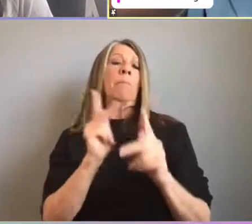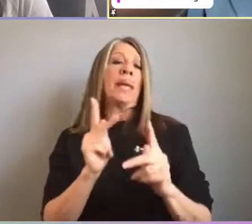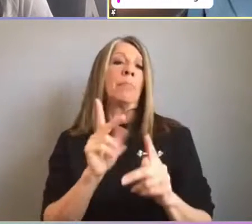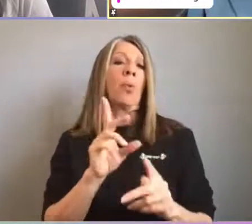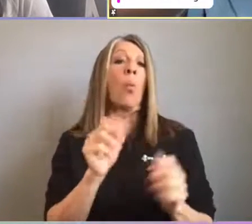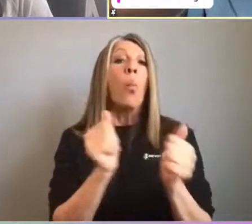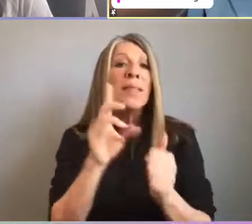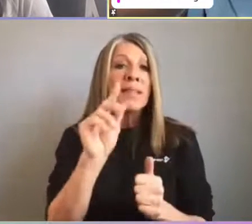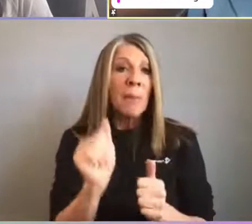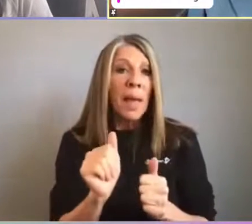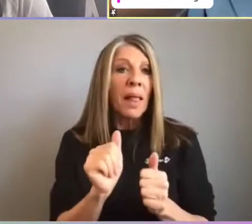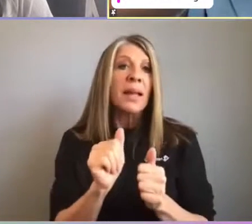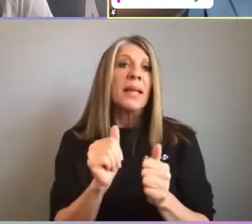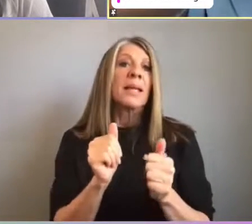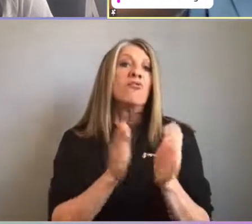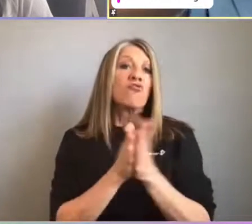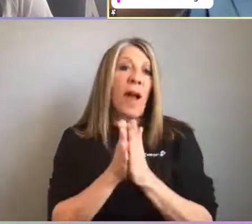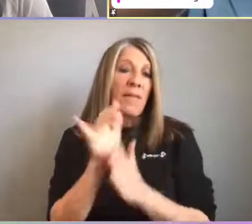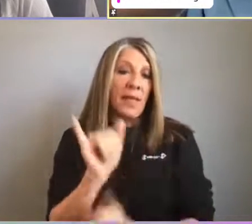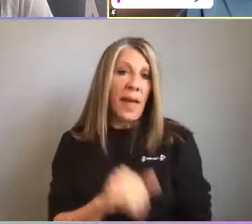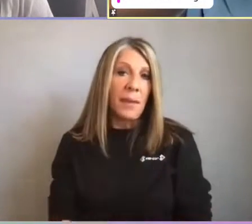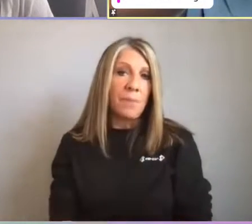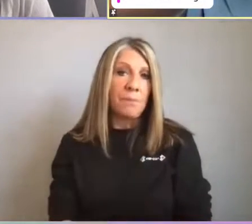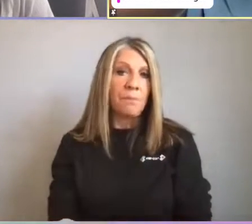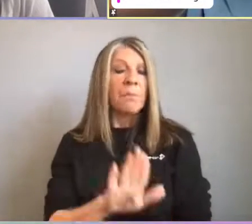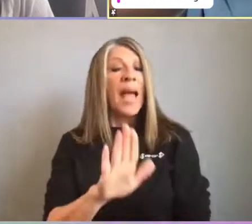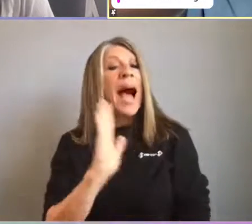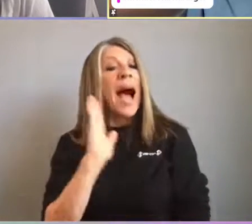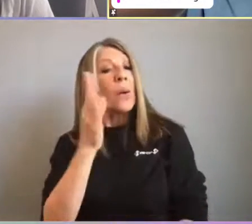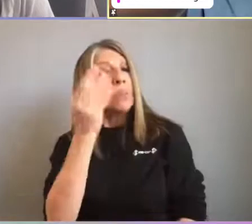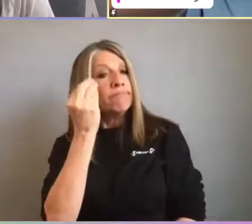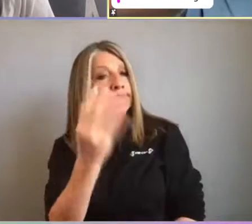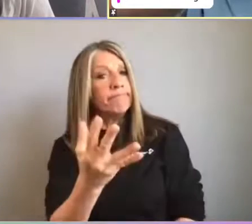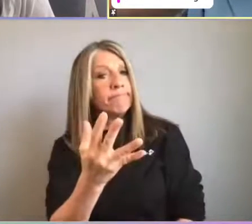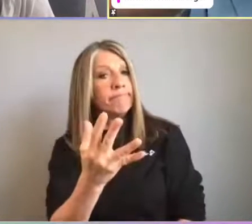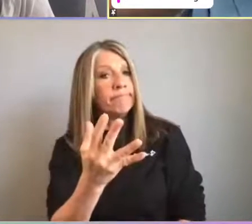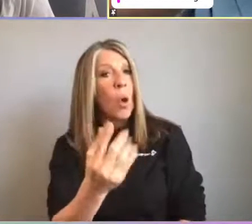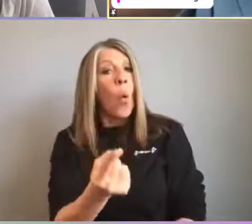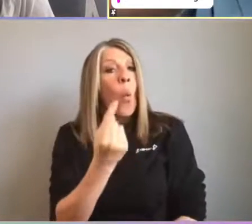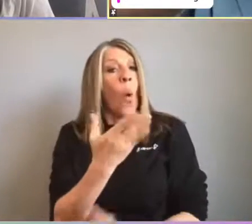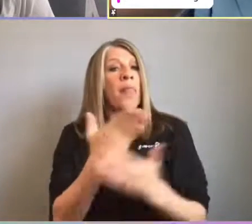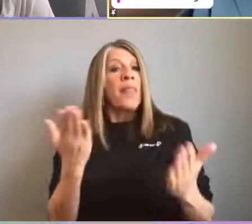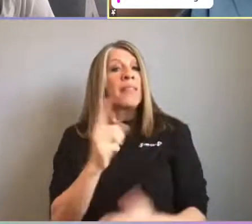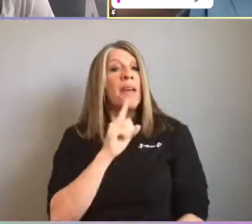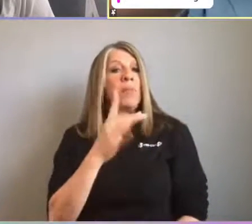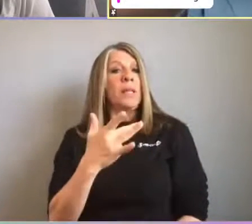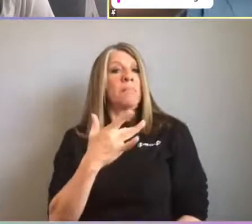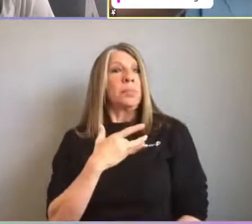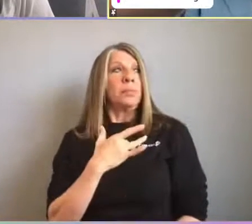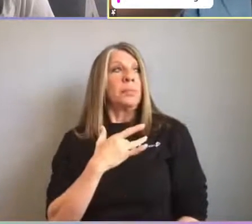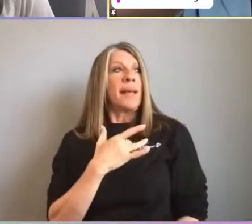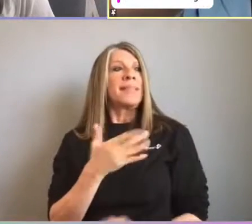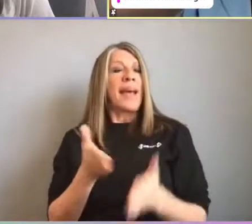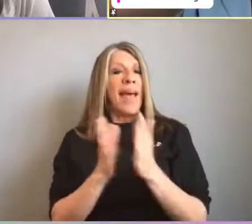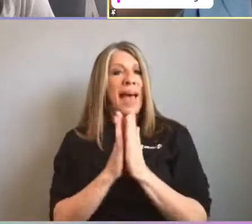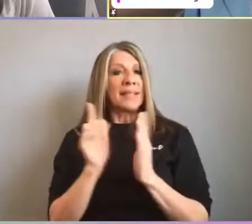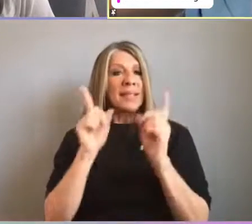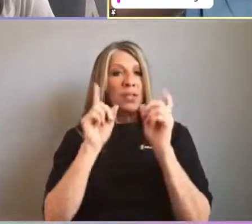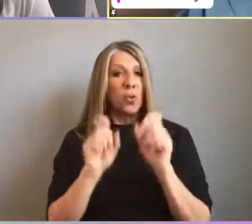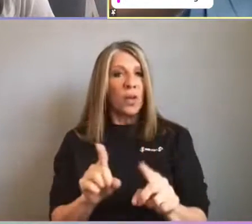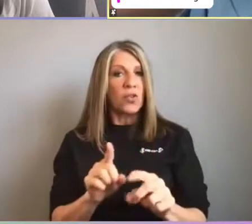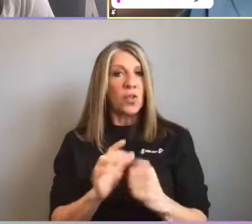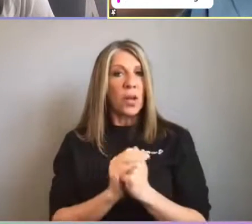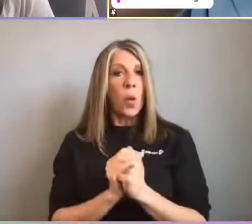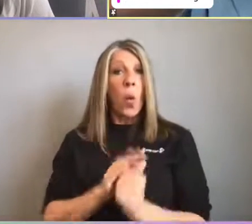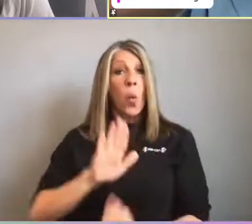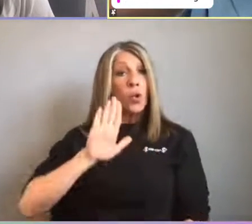have ideas of, and I will tell you one thing that immediately hits as I ask this question was